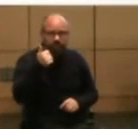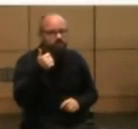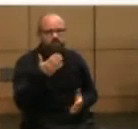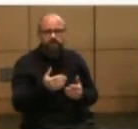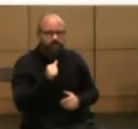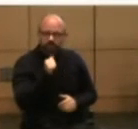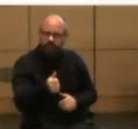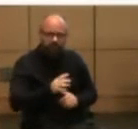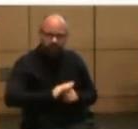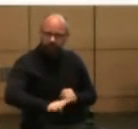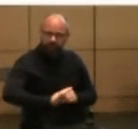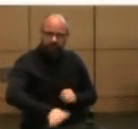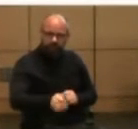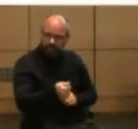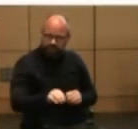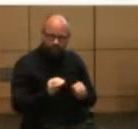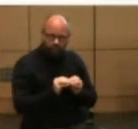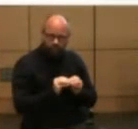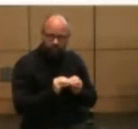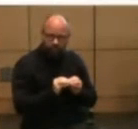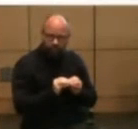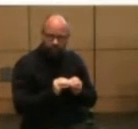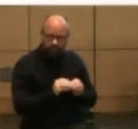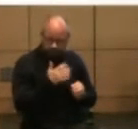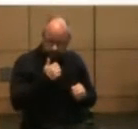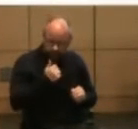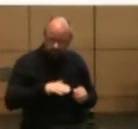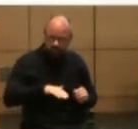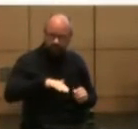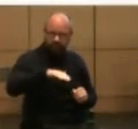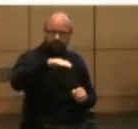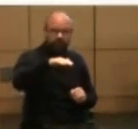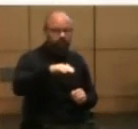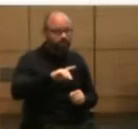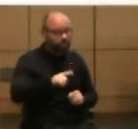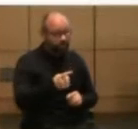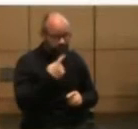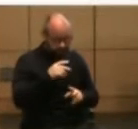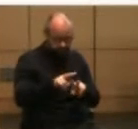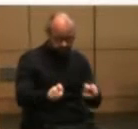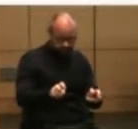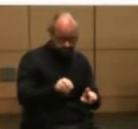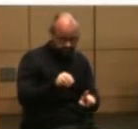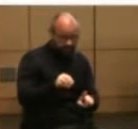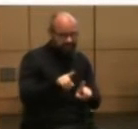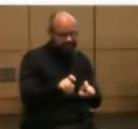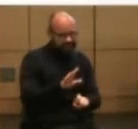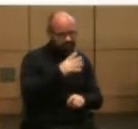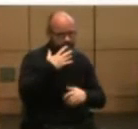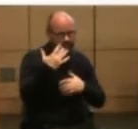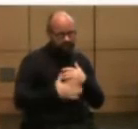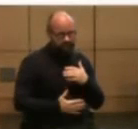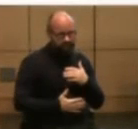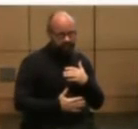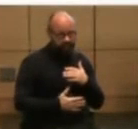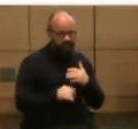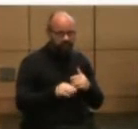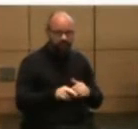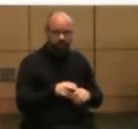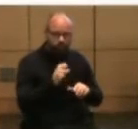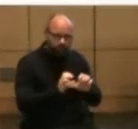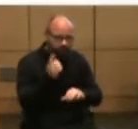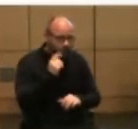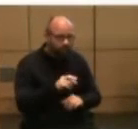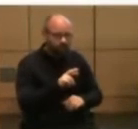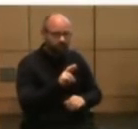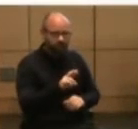shedding virus anymore, and then the only way you can tell where they've been exposed is to test their blood for immunoglobulins. And so if you look for IgG or IgM, you